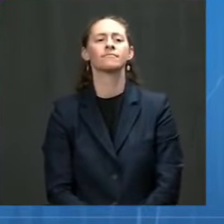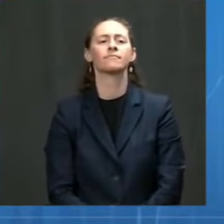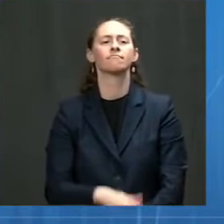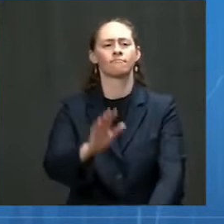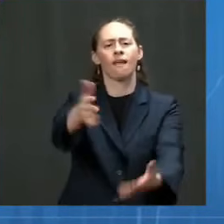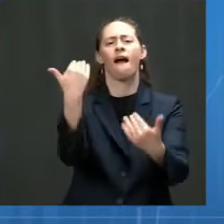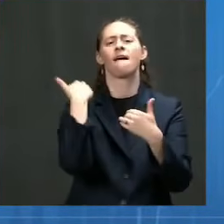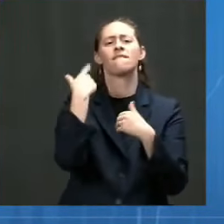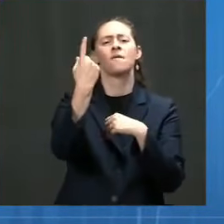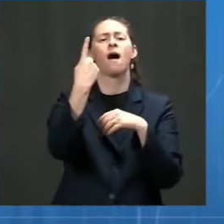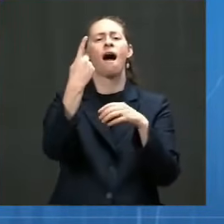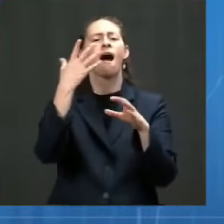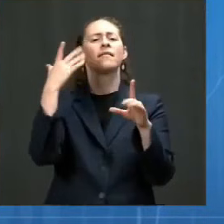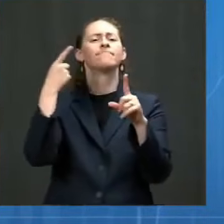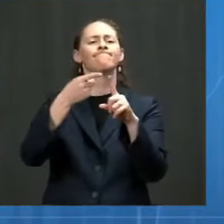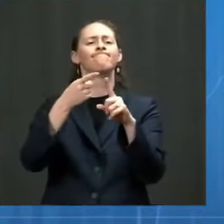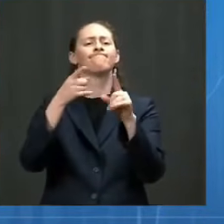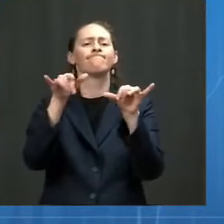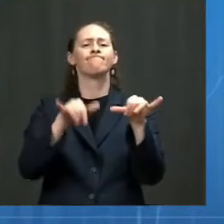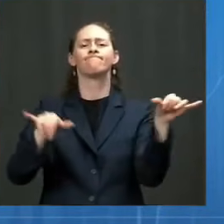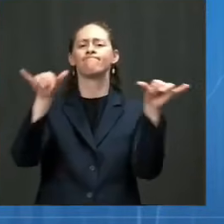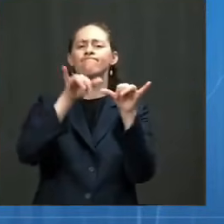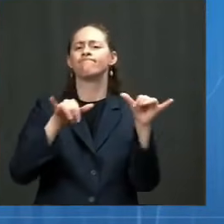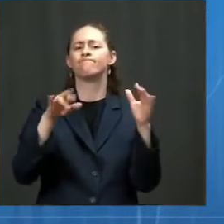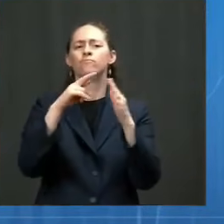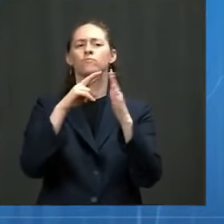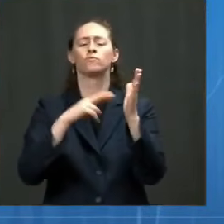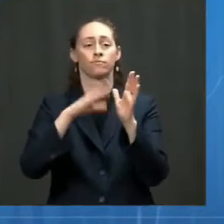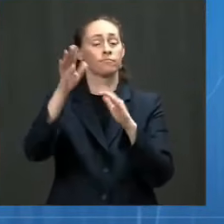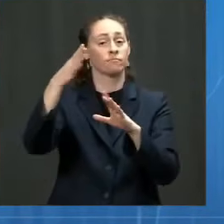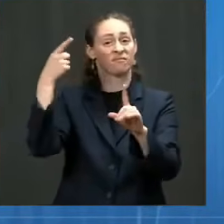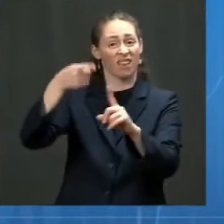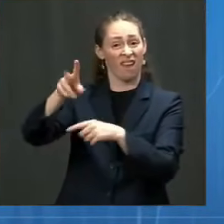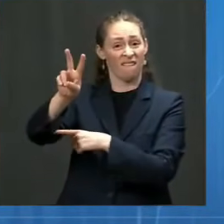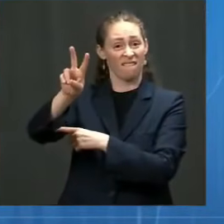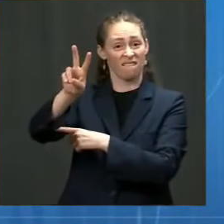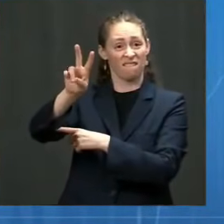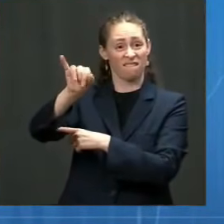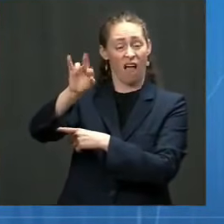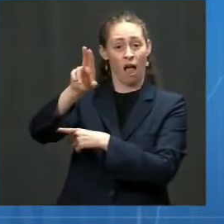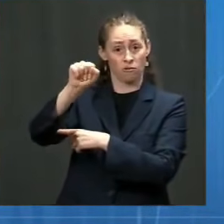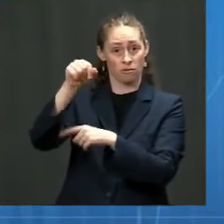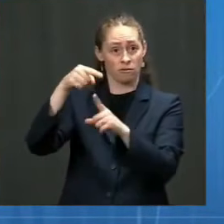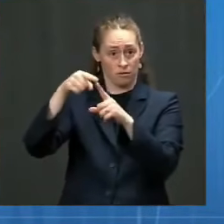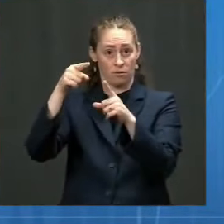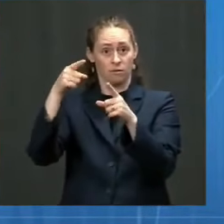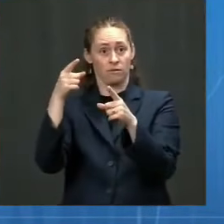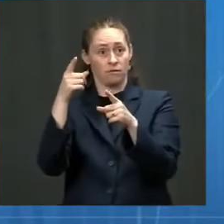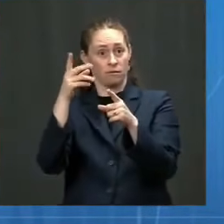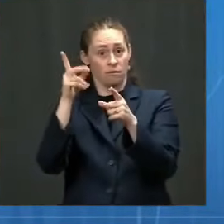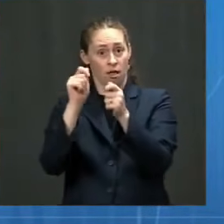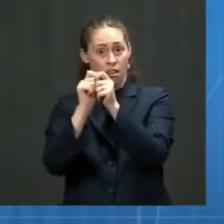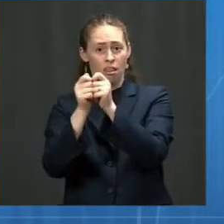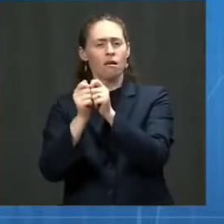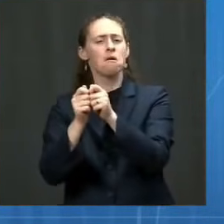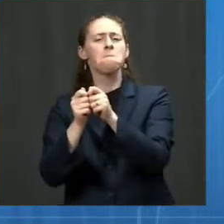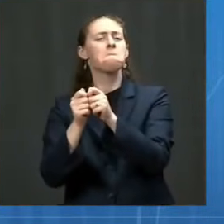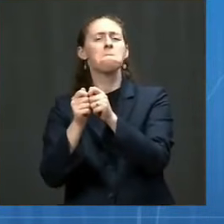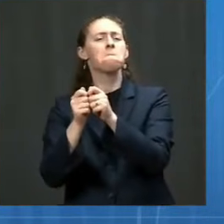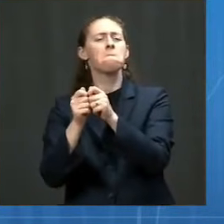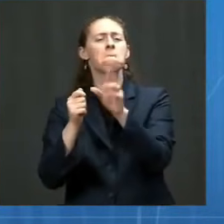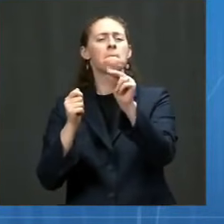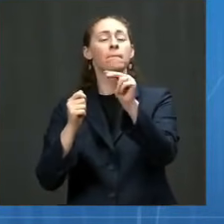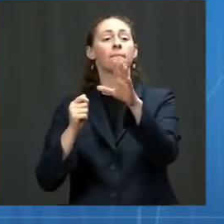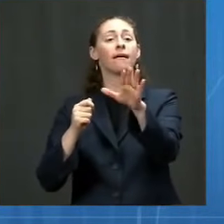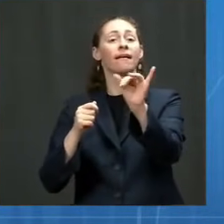cannot mutate unless they replicate. And so the easiest way to prevent the scenario that